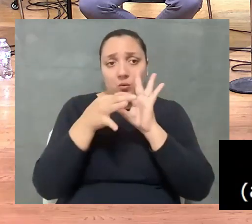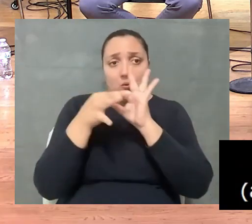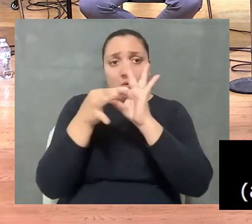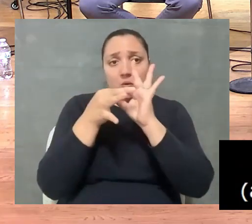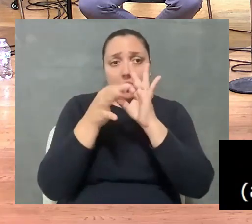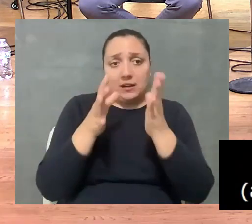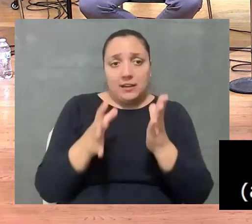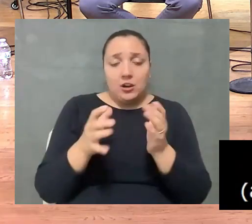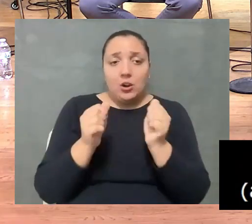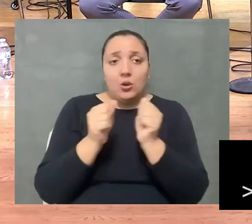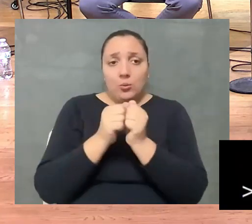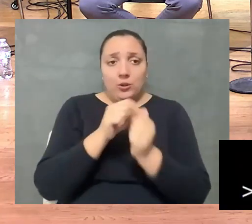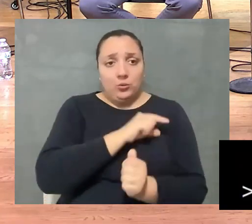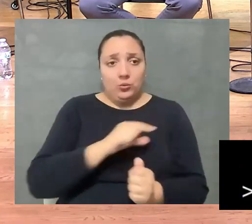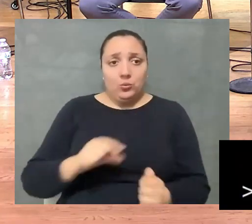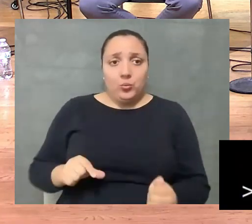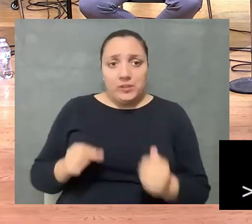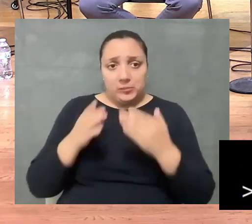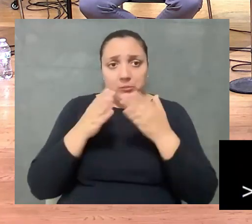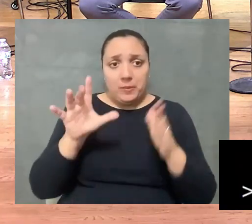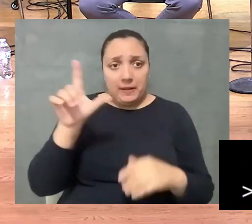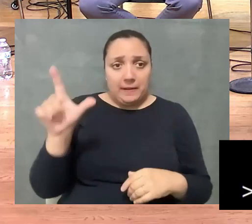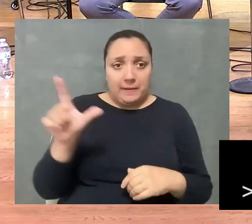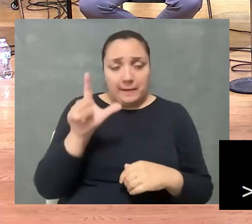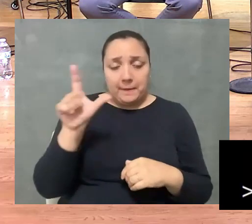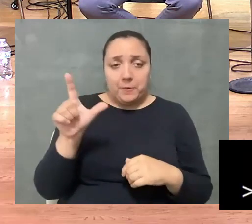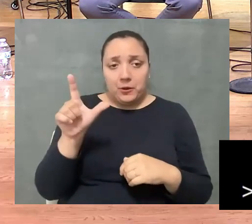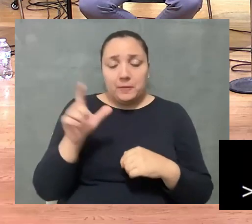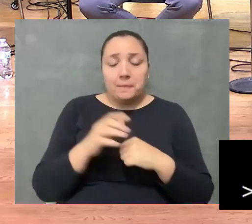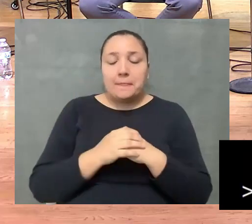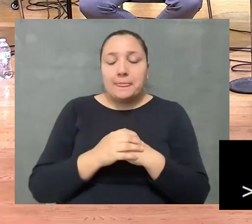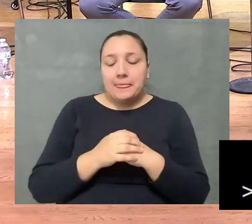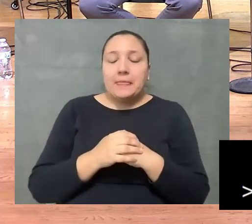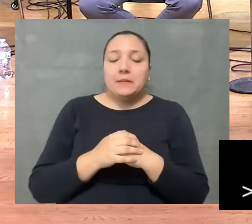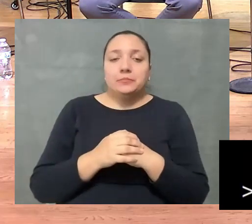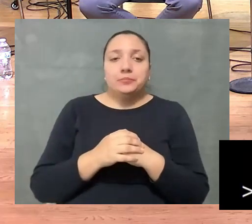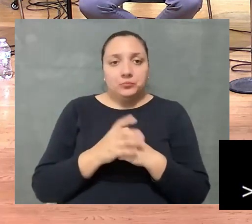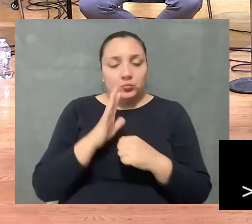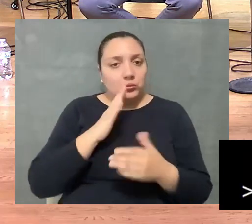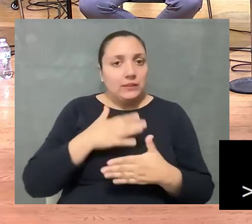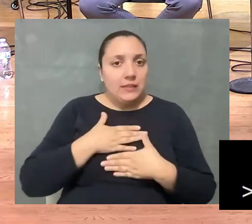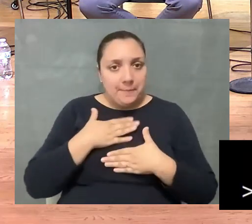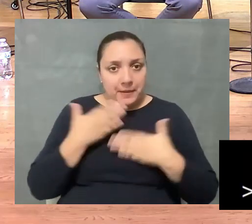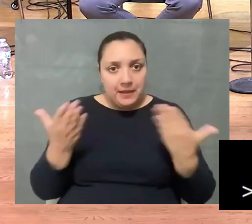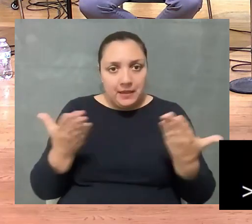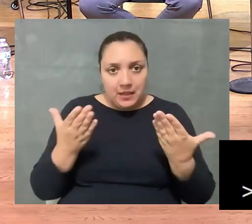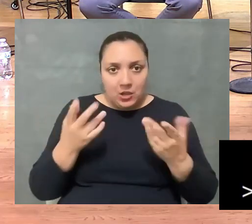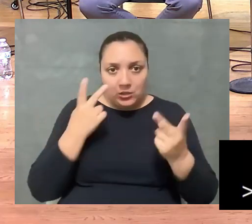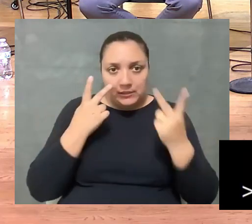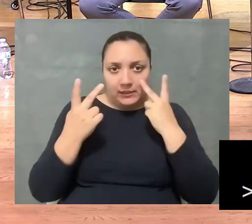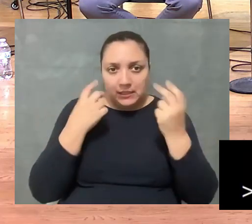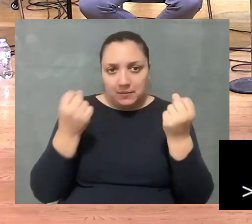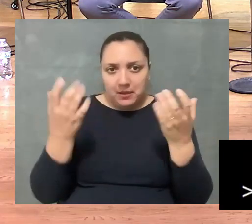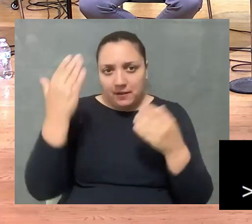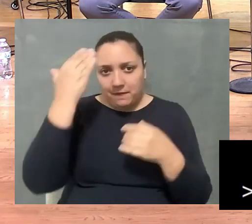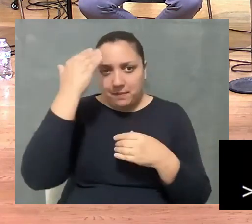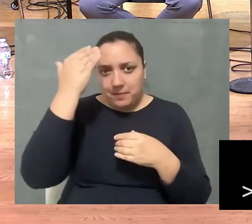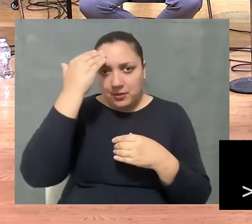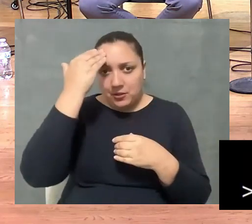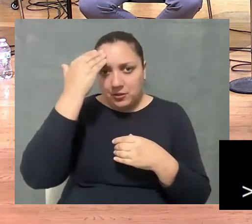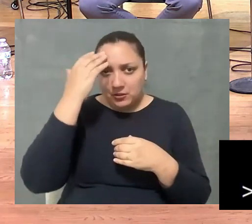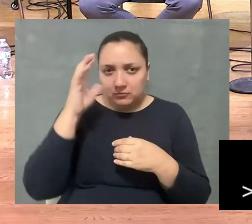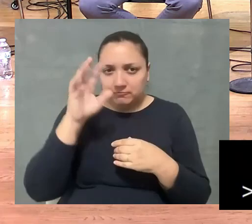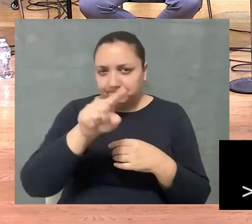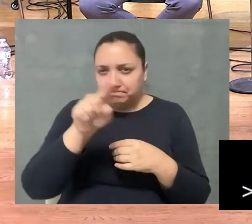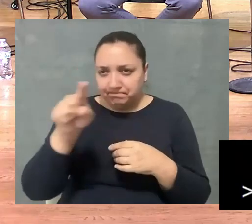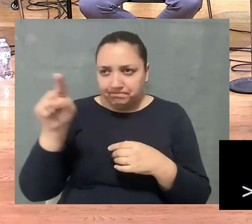And I'm so grateful to be here to see so many familiar faces that I haven't seen since before the pandemic, as